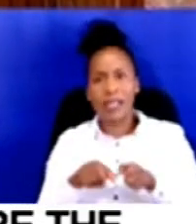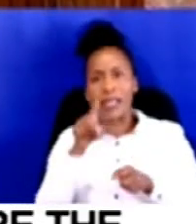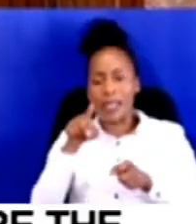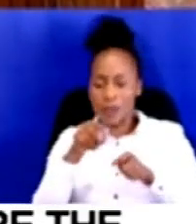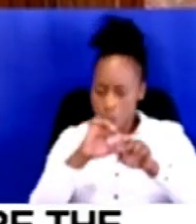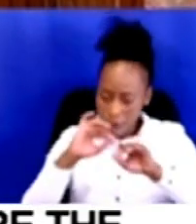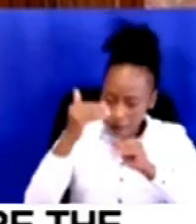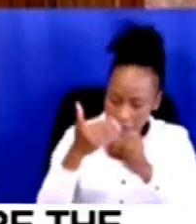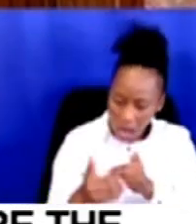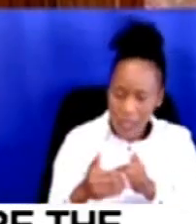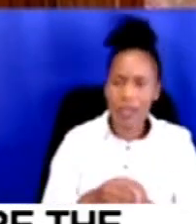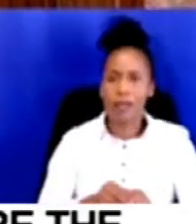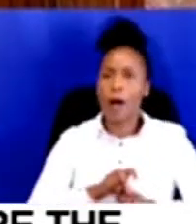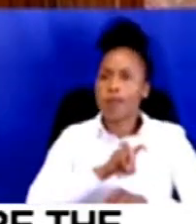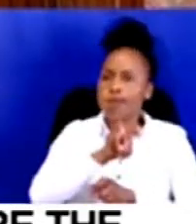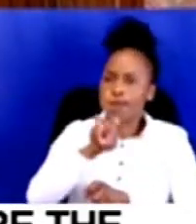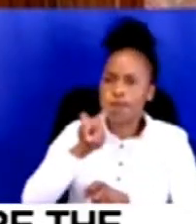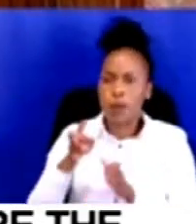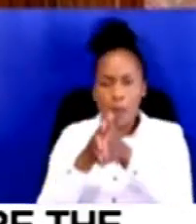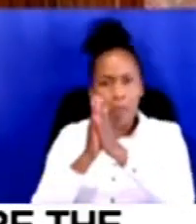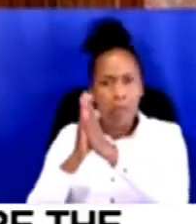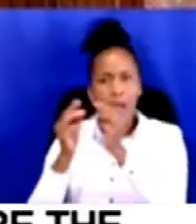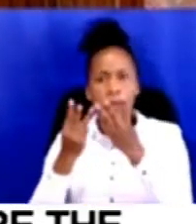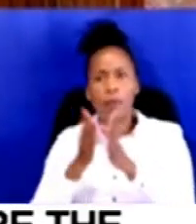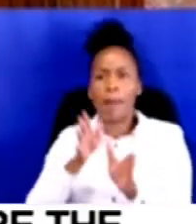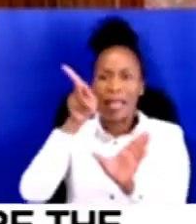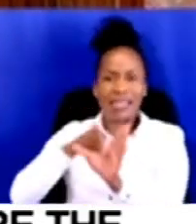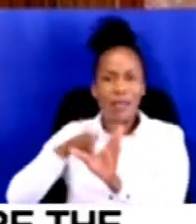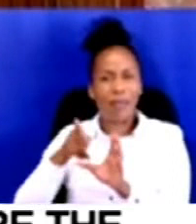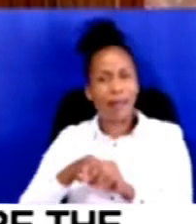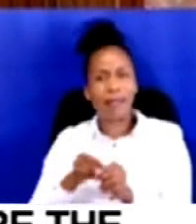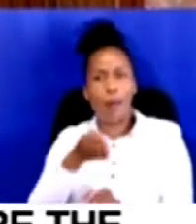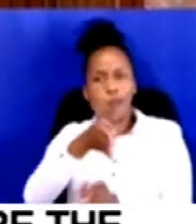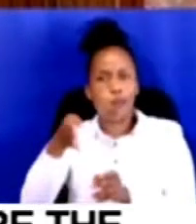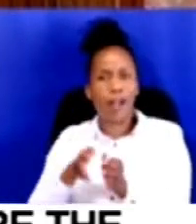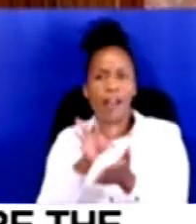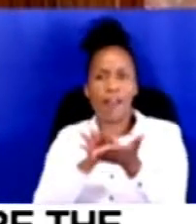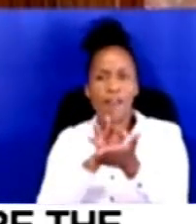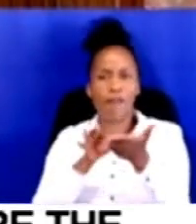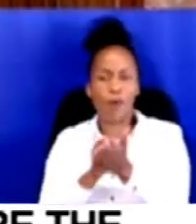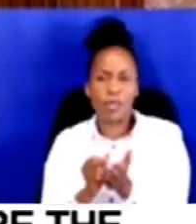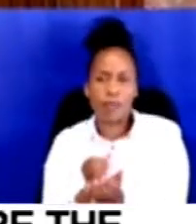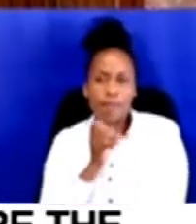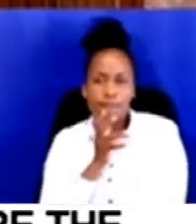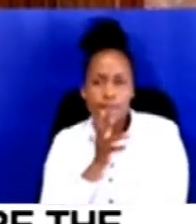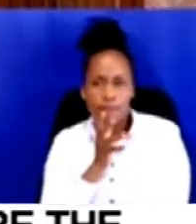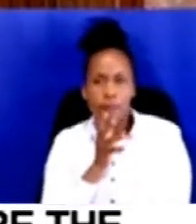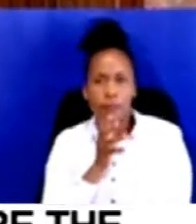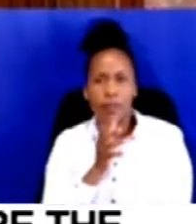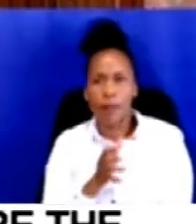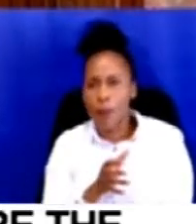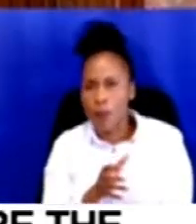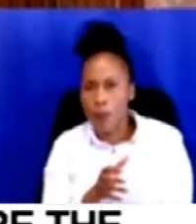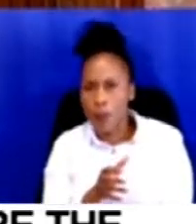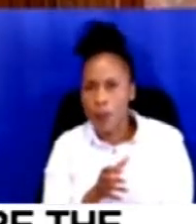our people to participate in their numbers to vote, has your office developed a list